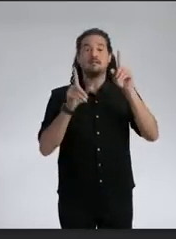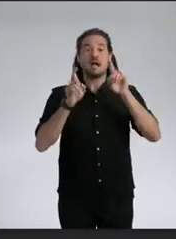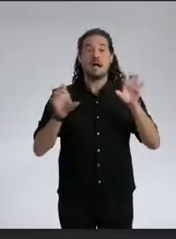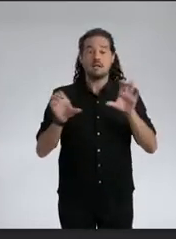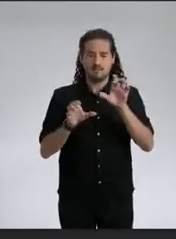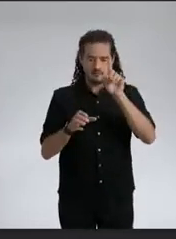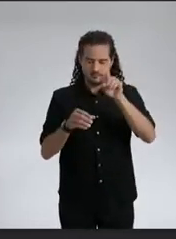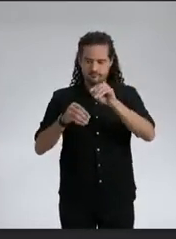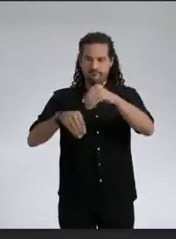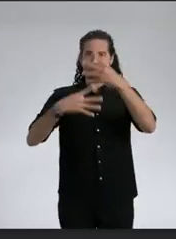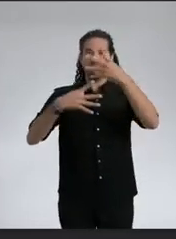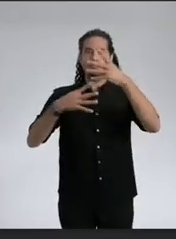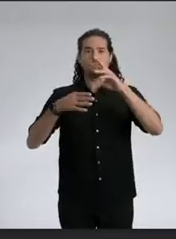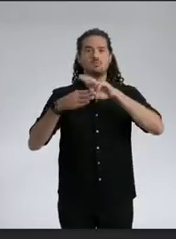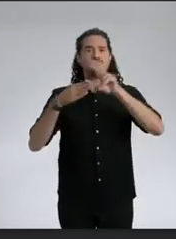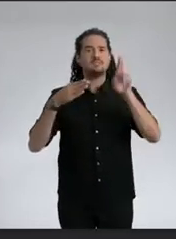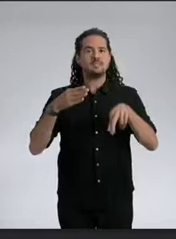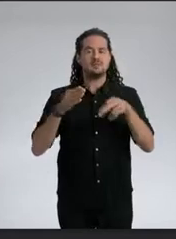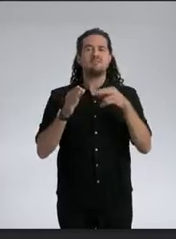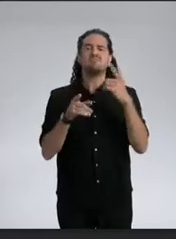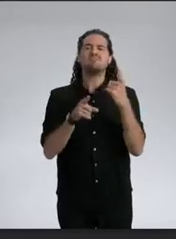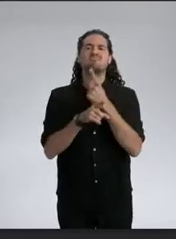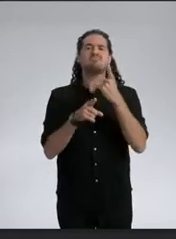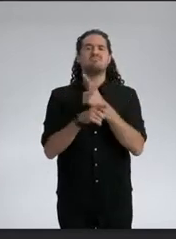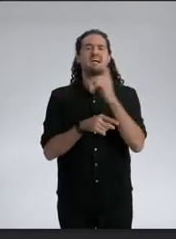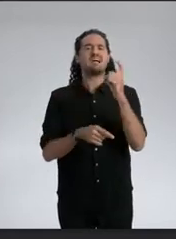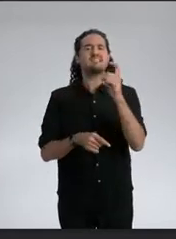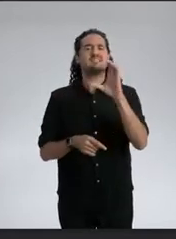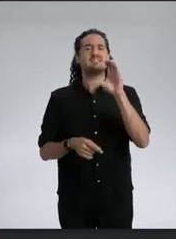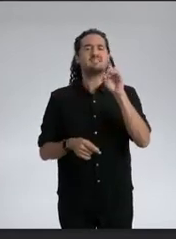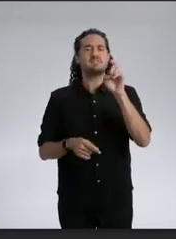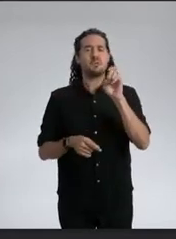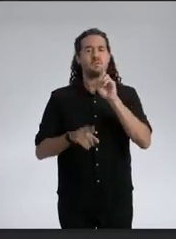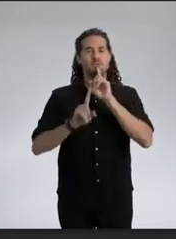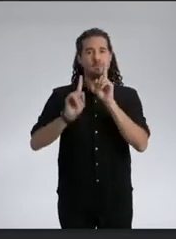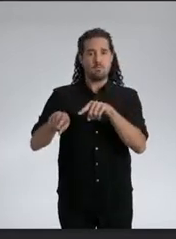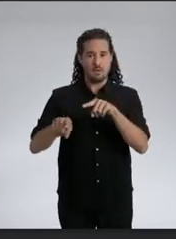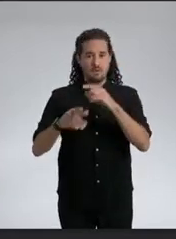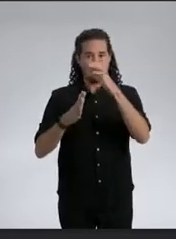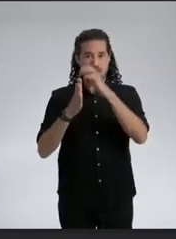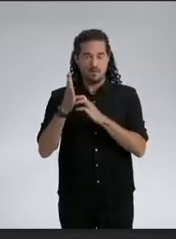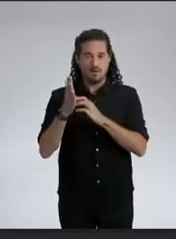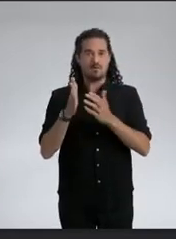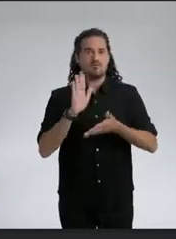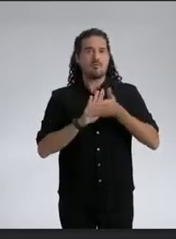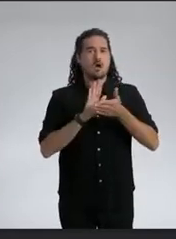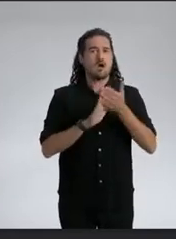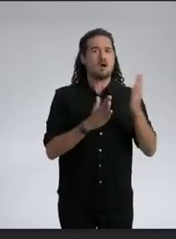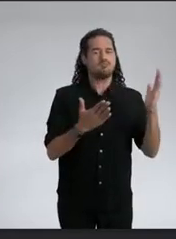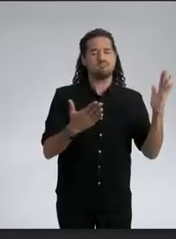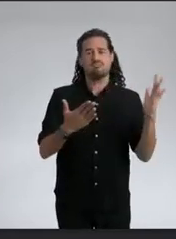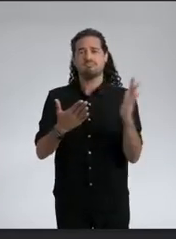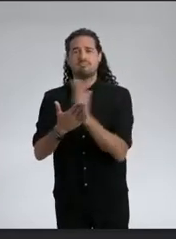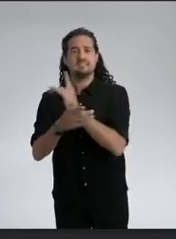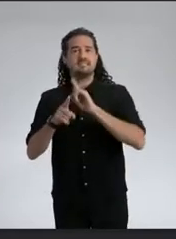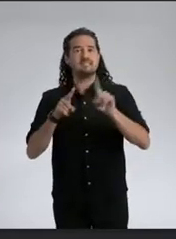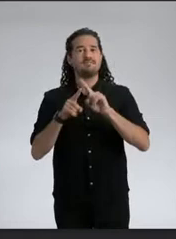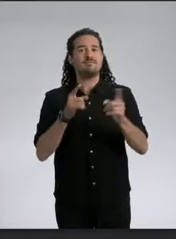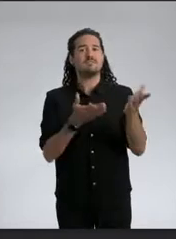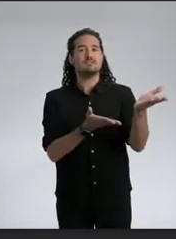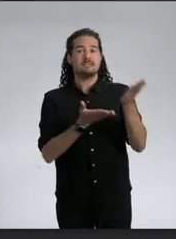familiar Xcode test report. These tests ran across a set of recommended iPad simulators running iOS